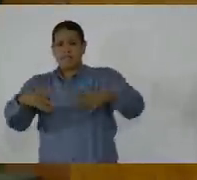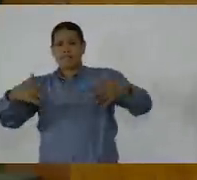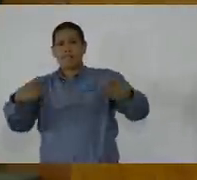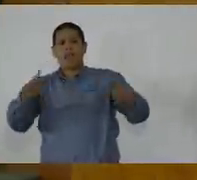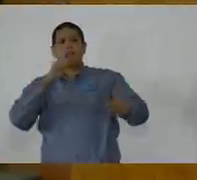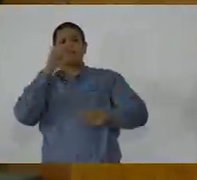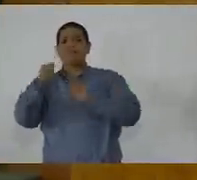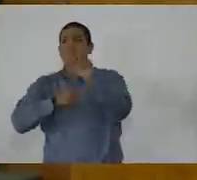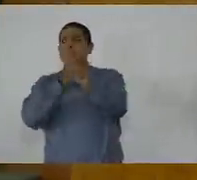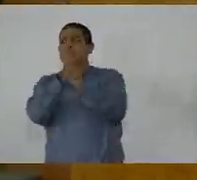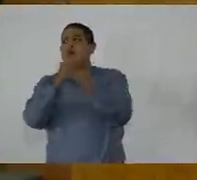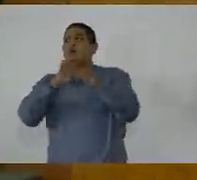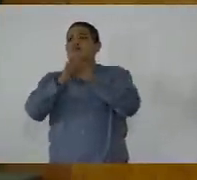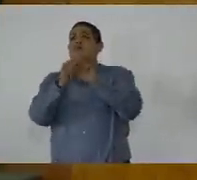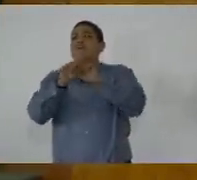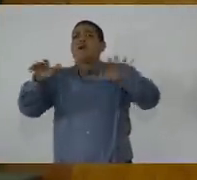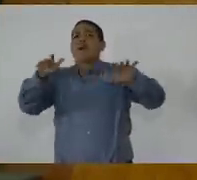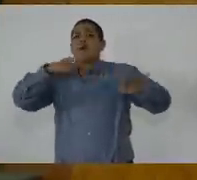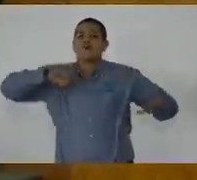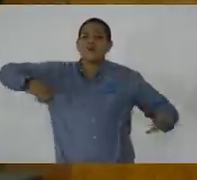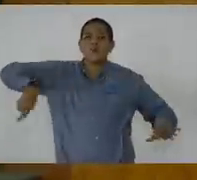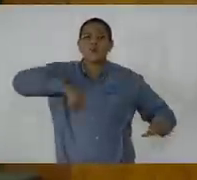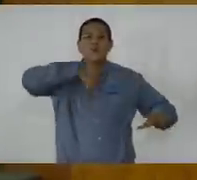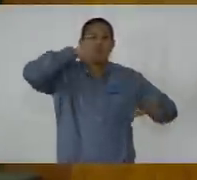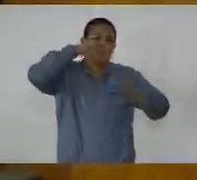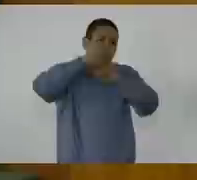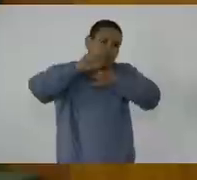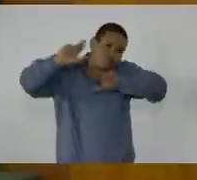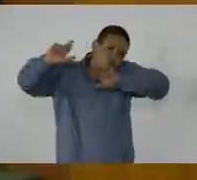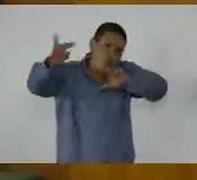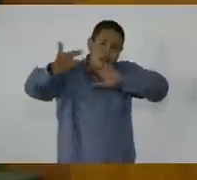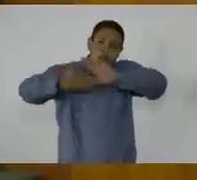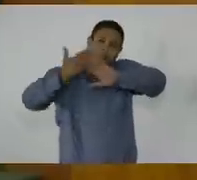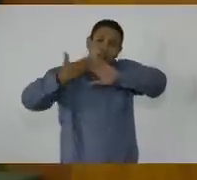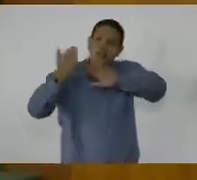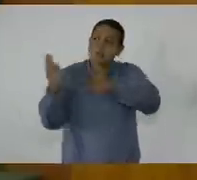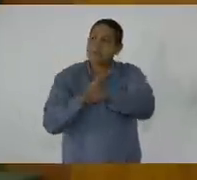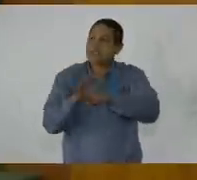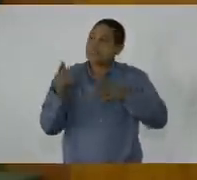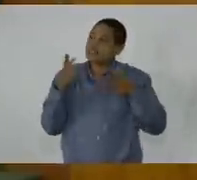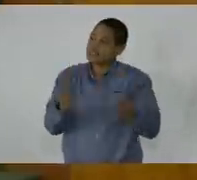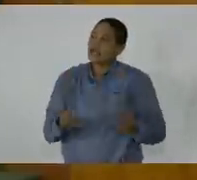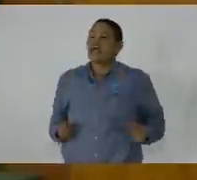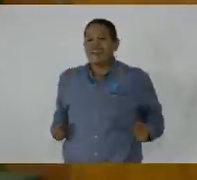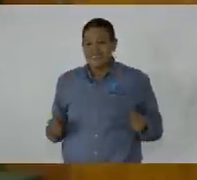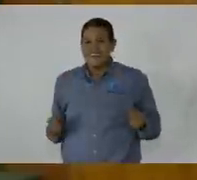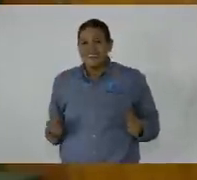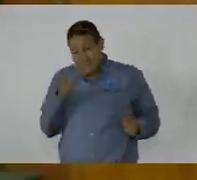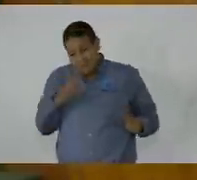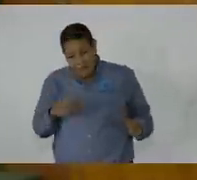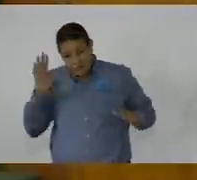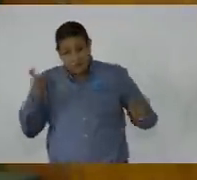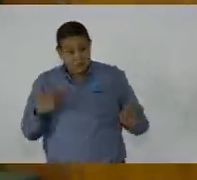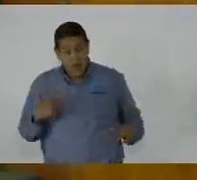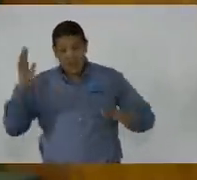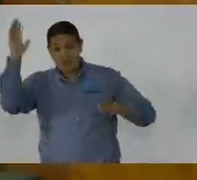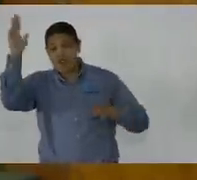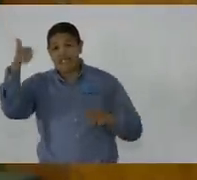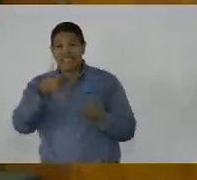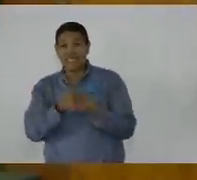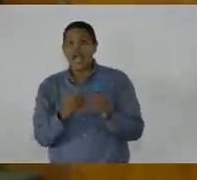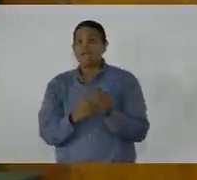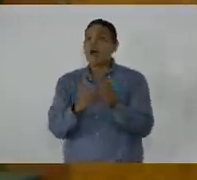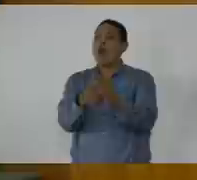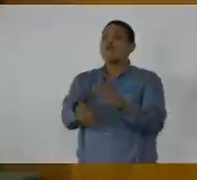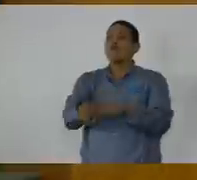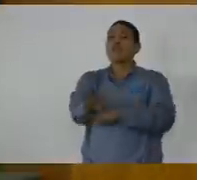effects of the pandemic, we are ready for business. That's right. That's Madam right. Speaker, my presentation this